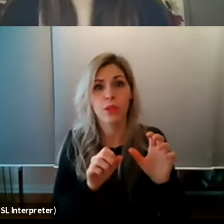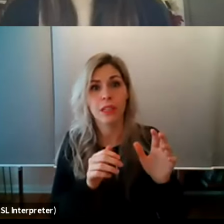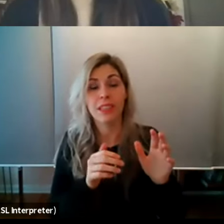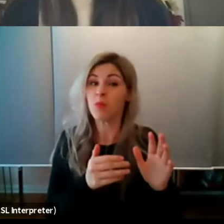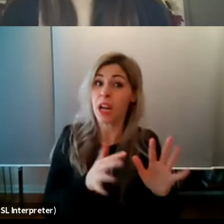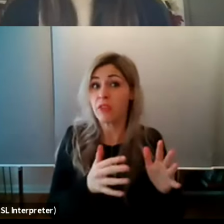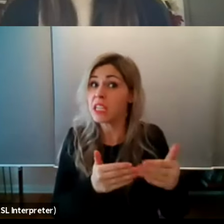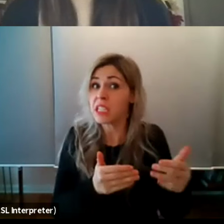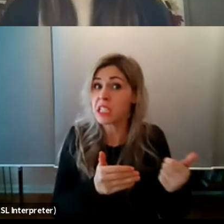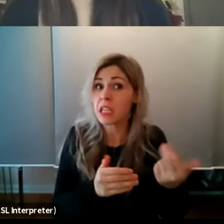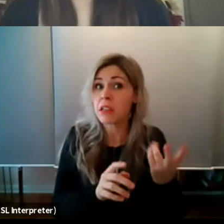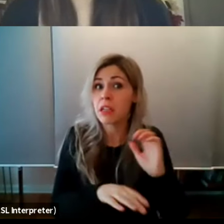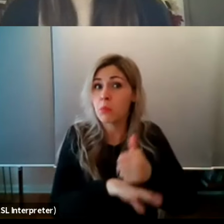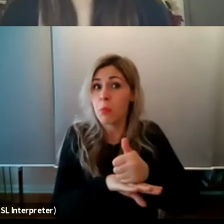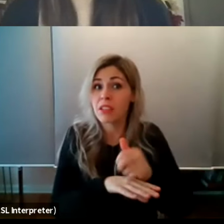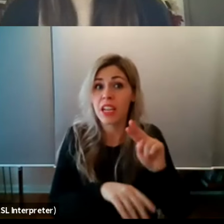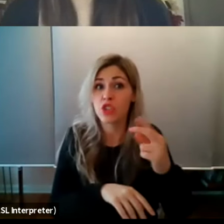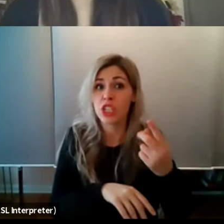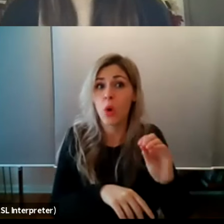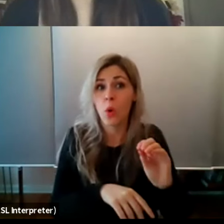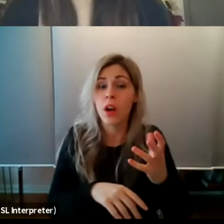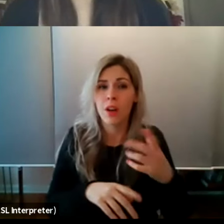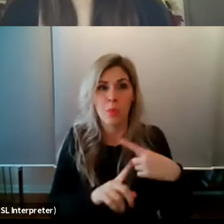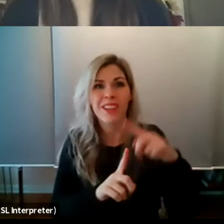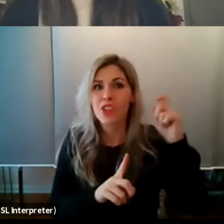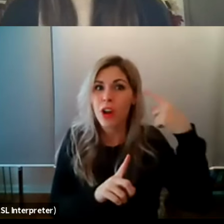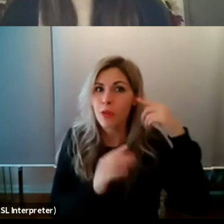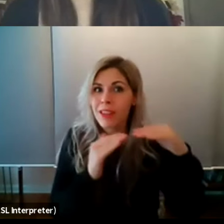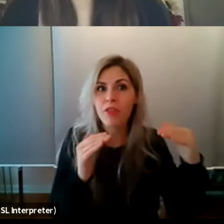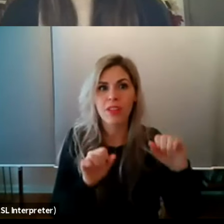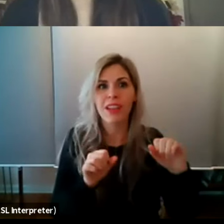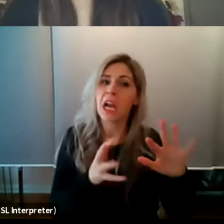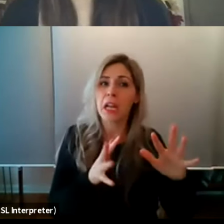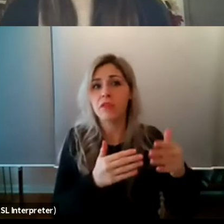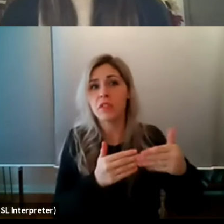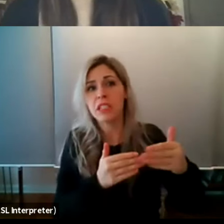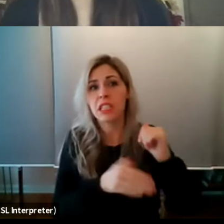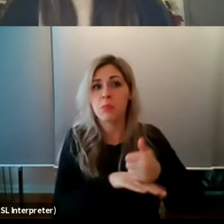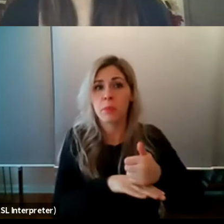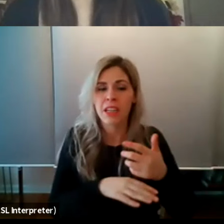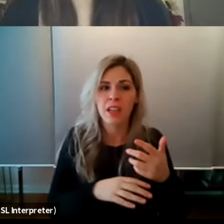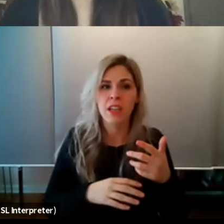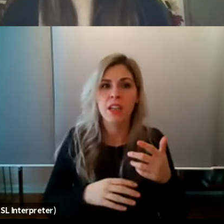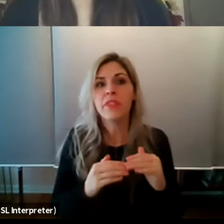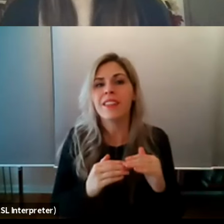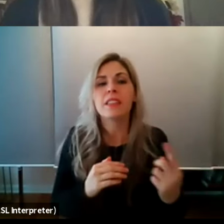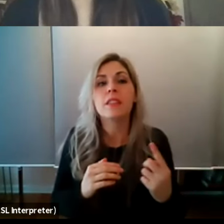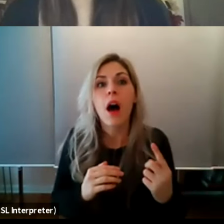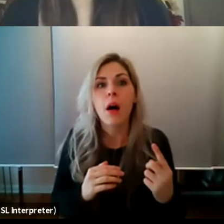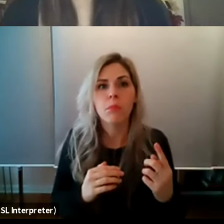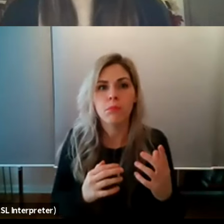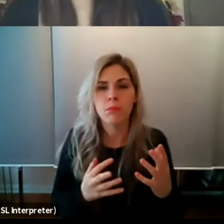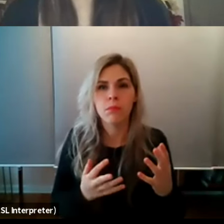use within an NGO setting, but also a government level. You know, it does bring at least some element of